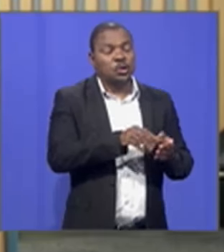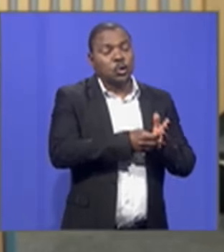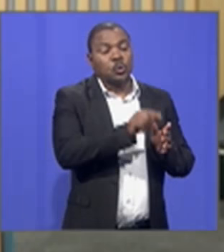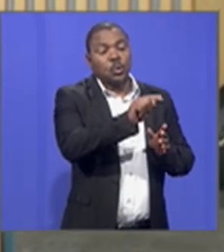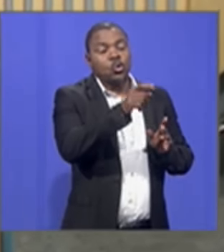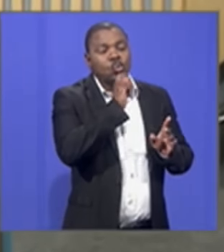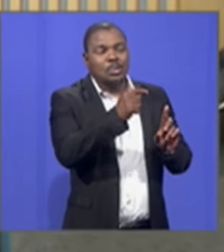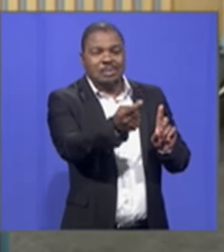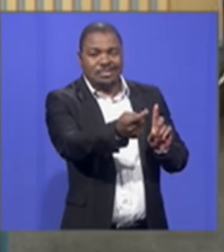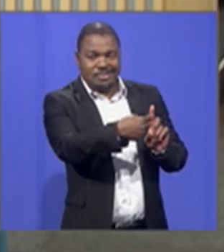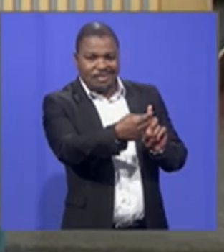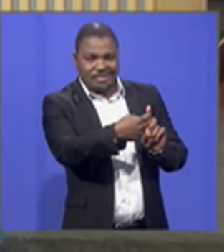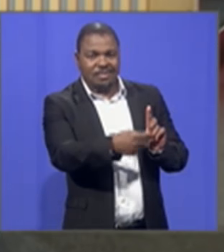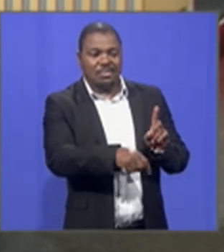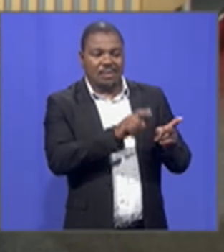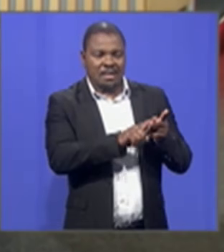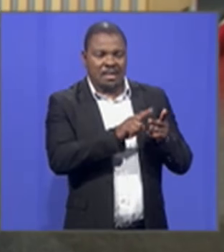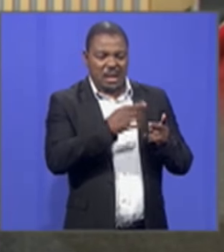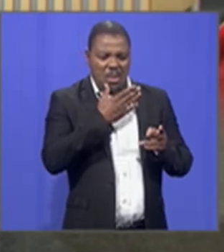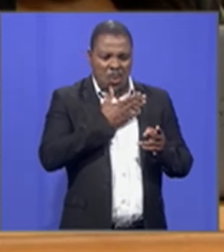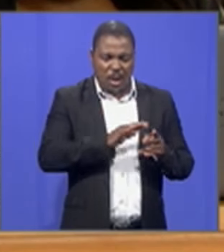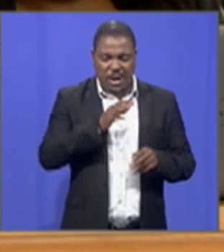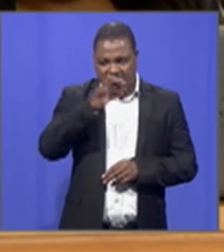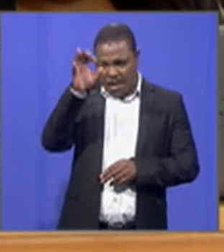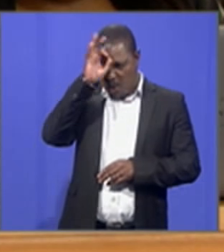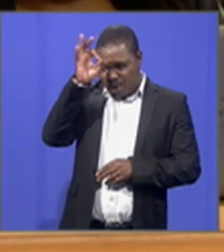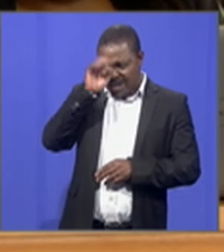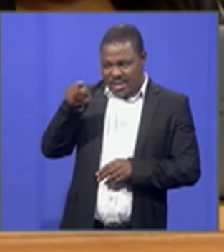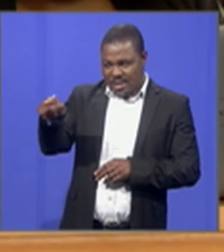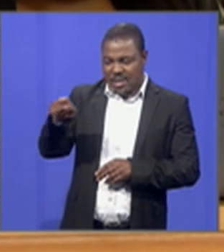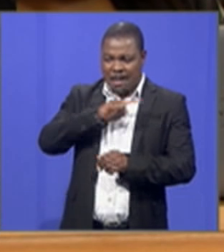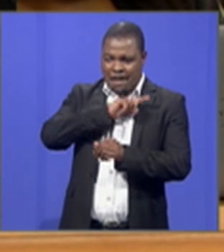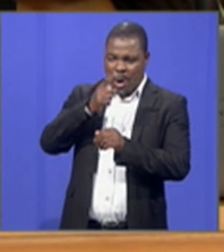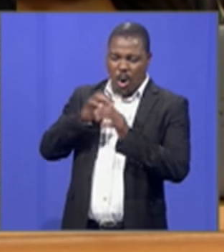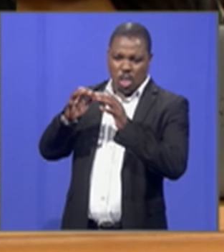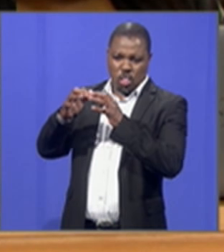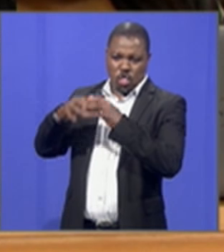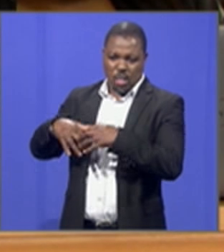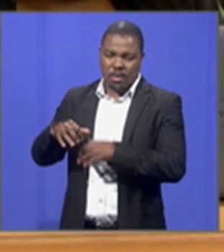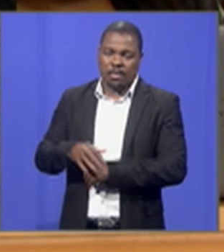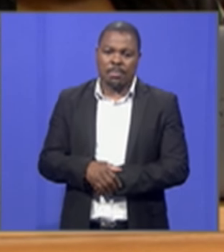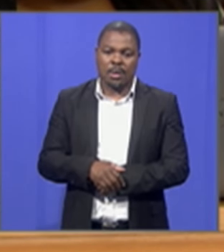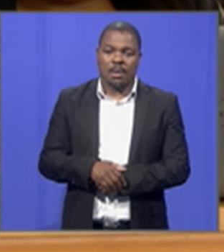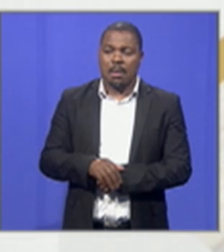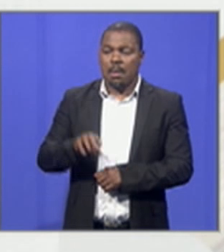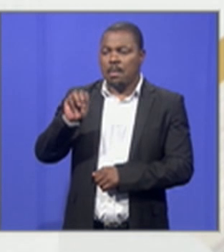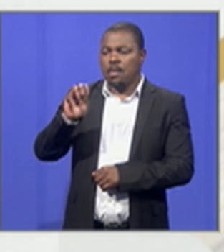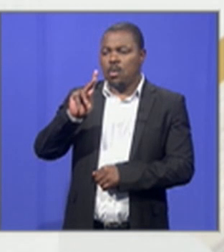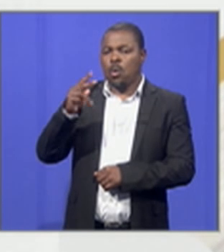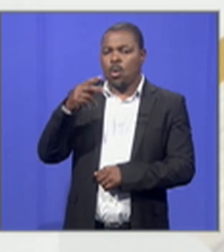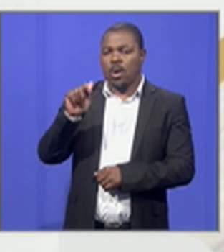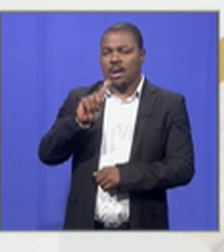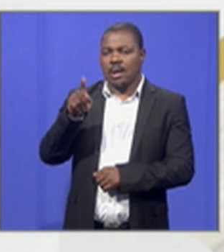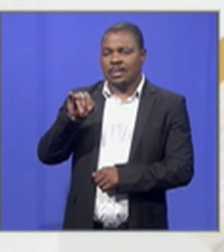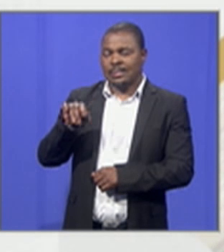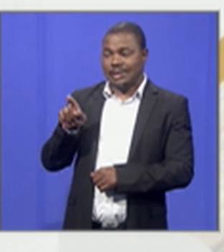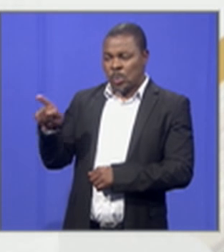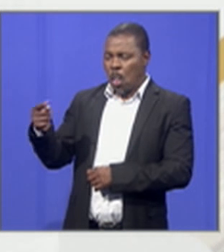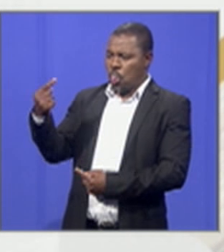sa digongwana tšeo di ratago go fetša kgoro ya sephodisa maatla. General Mkhwanazi, instead of making allegations against